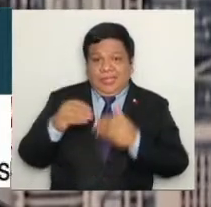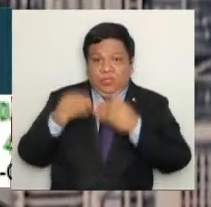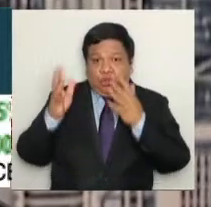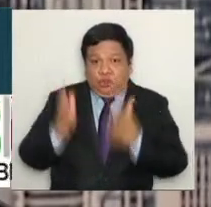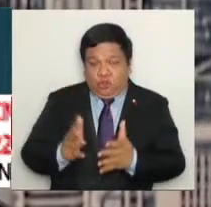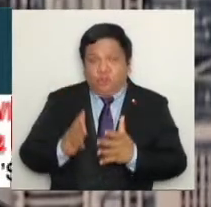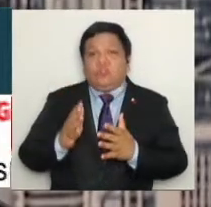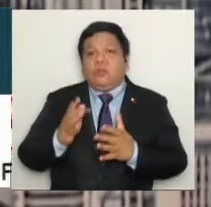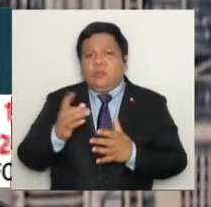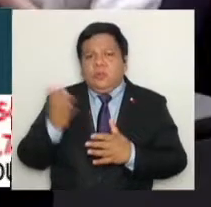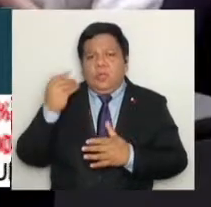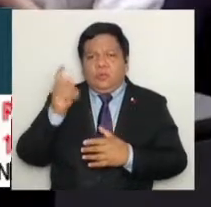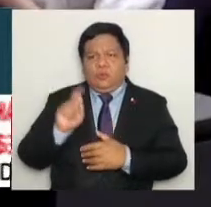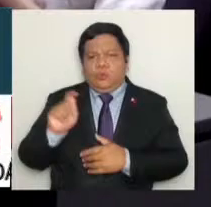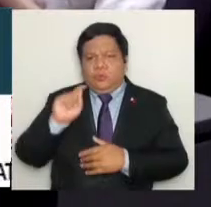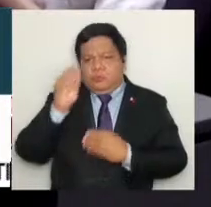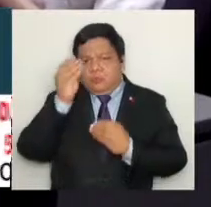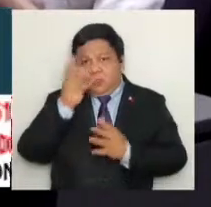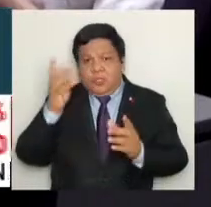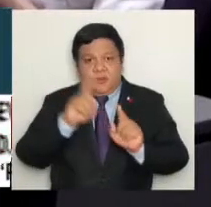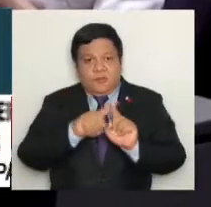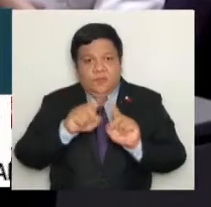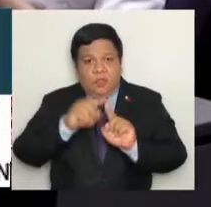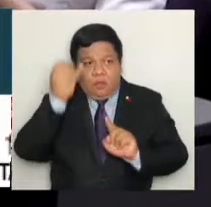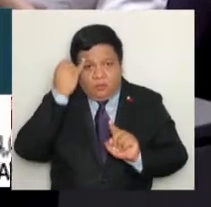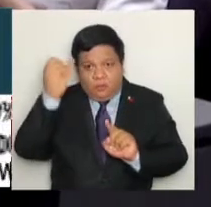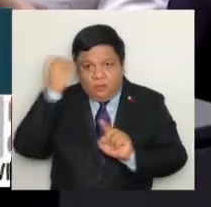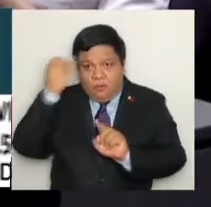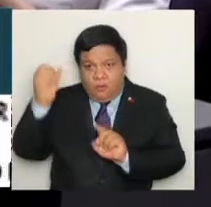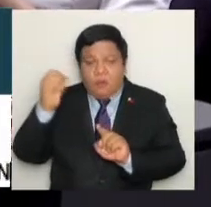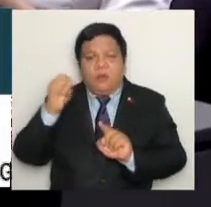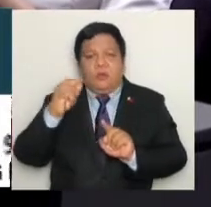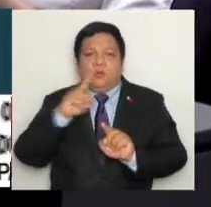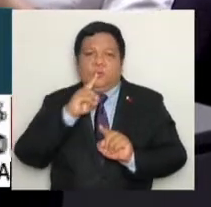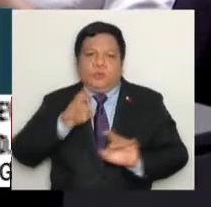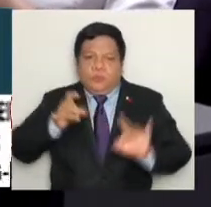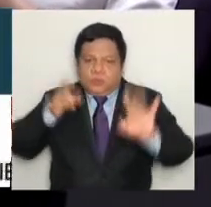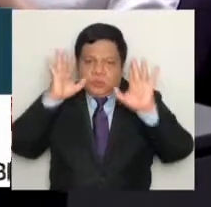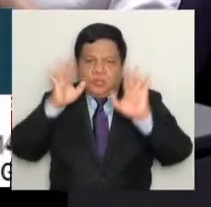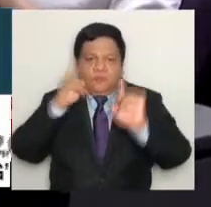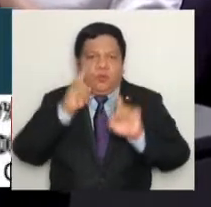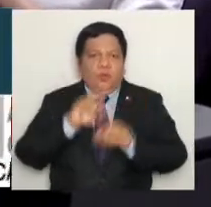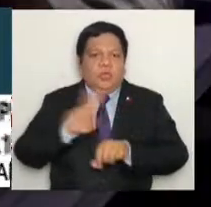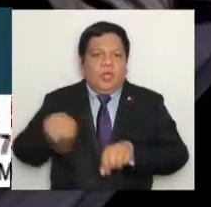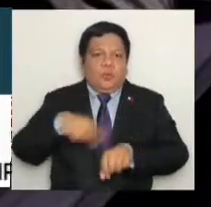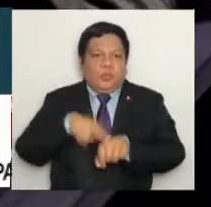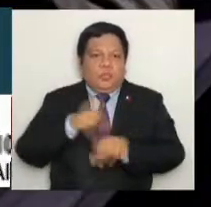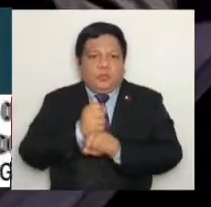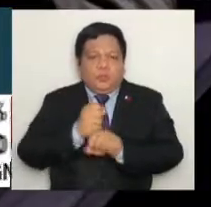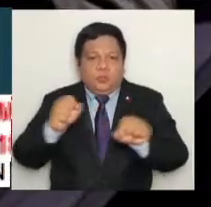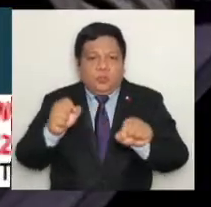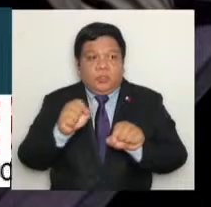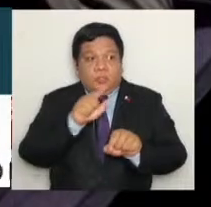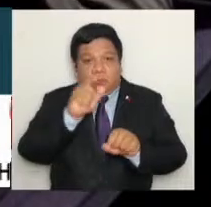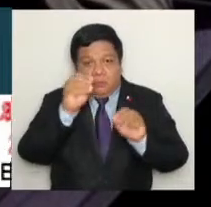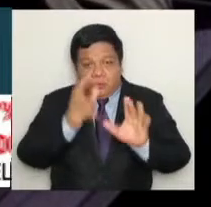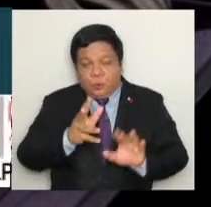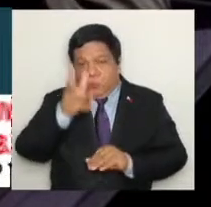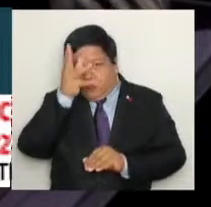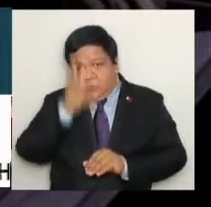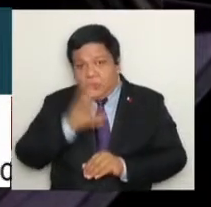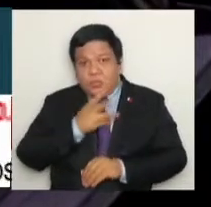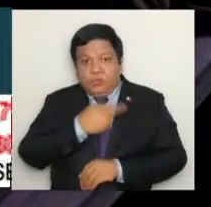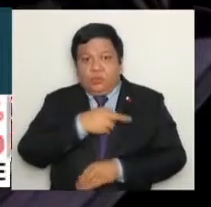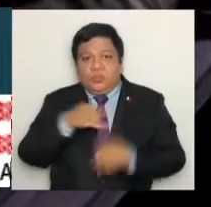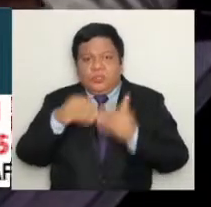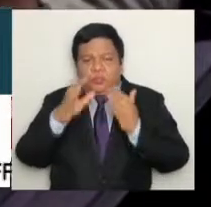Tuesday, ideologies posed risks to national security, urging parents, teachers and religious leaders to observe